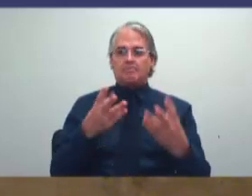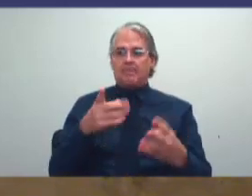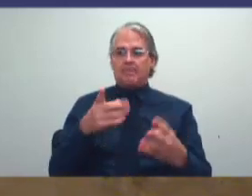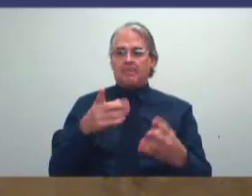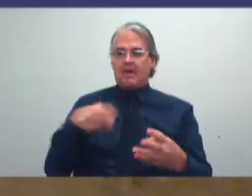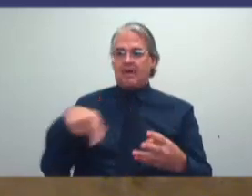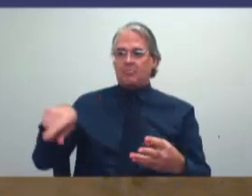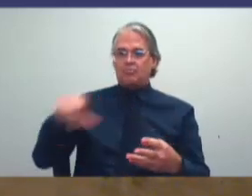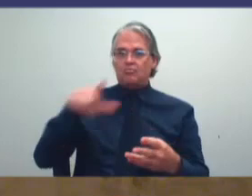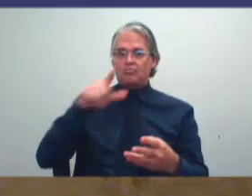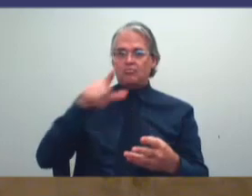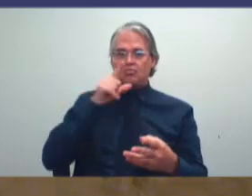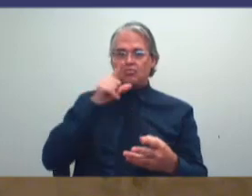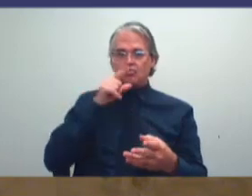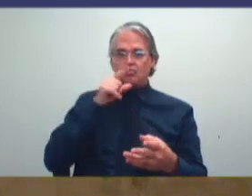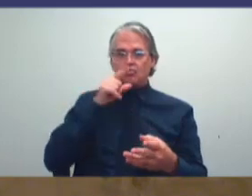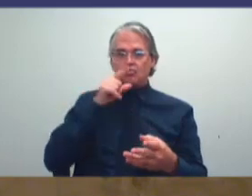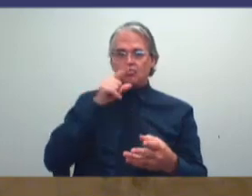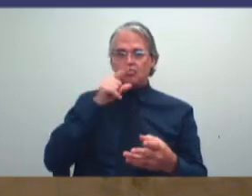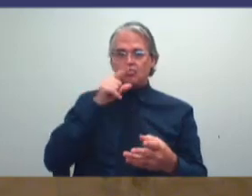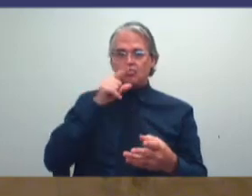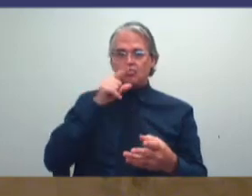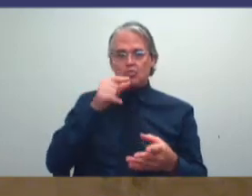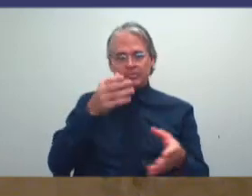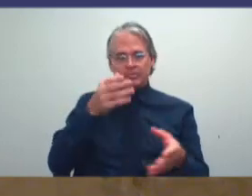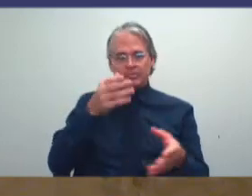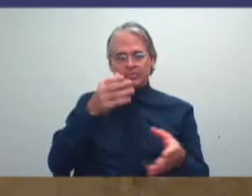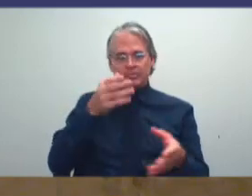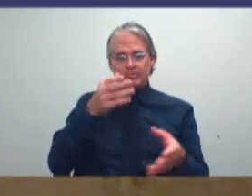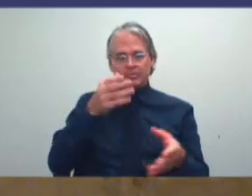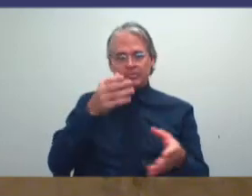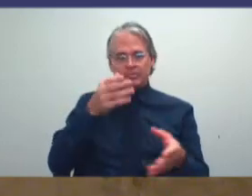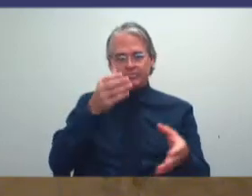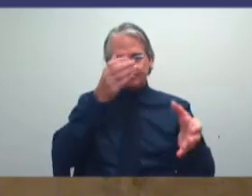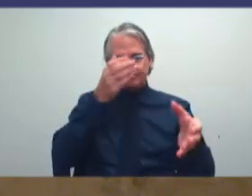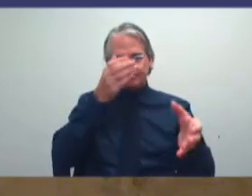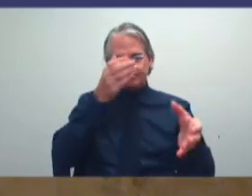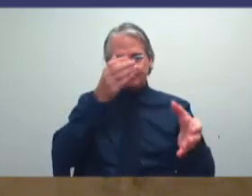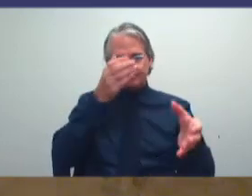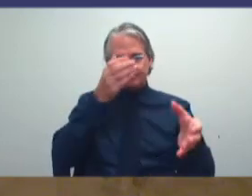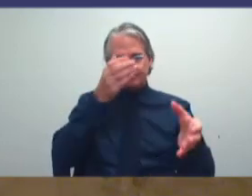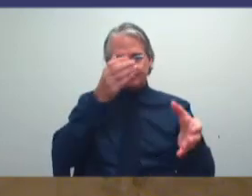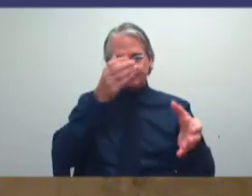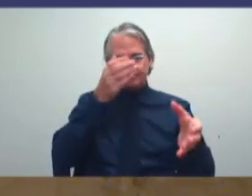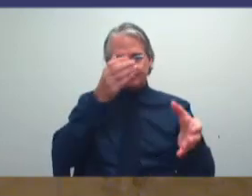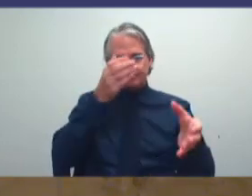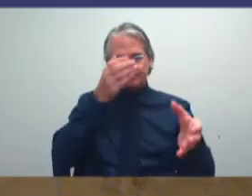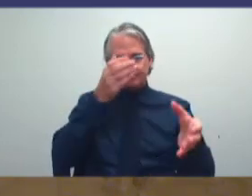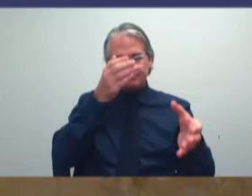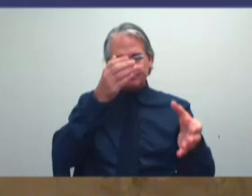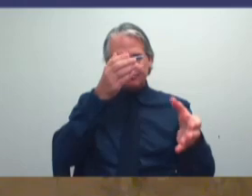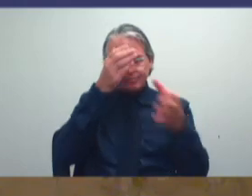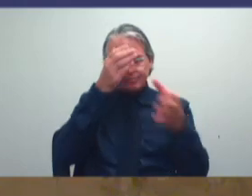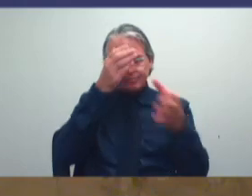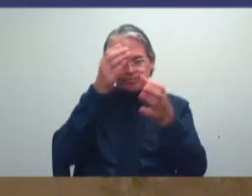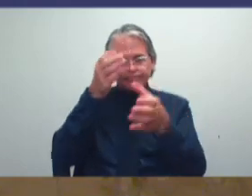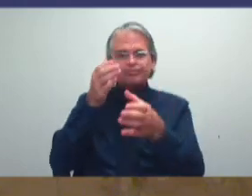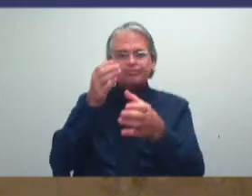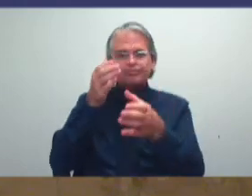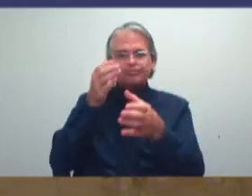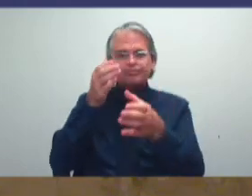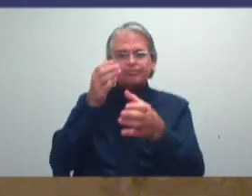comorbidities because I've had a kidney transplant, so I'm on immunosuppression drugs. So for me, I have to look at that meter